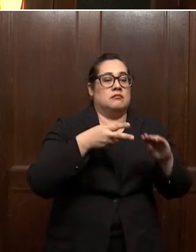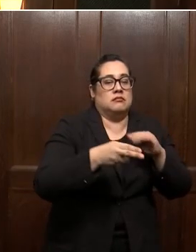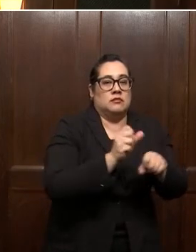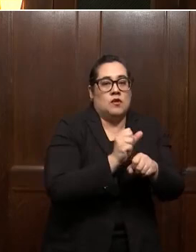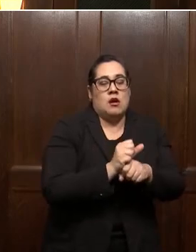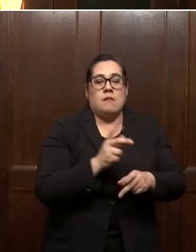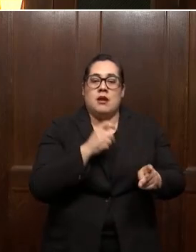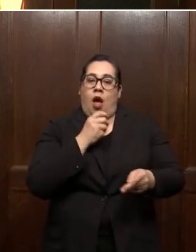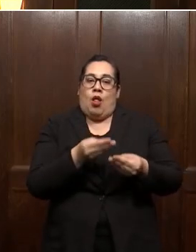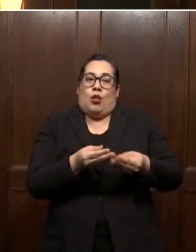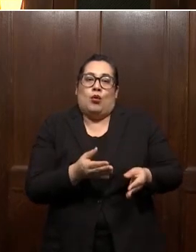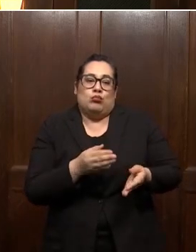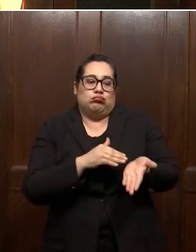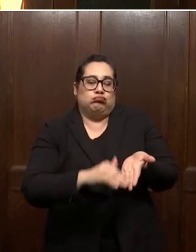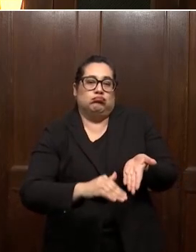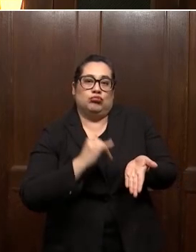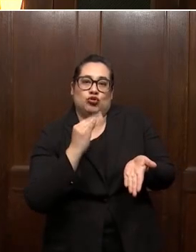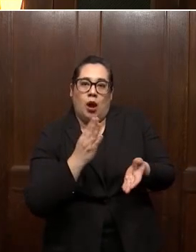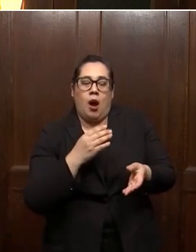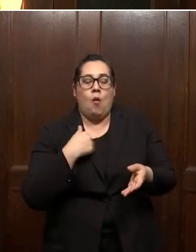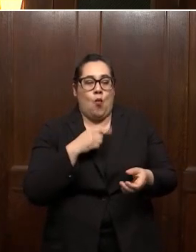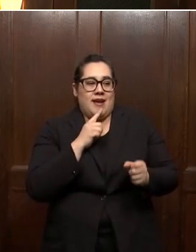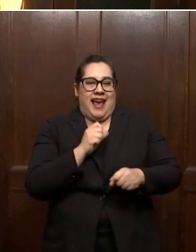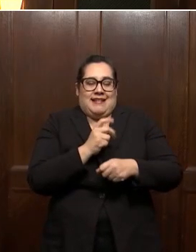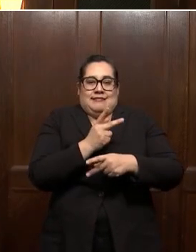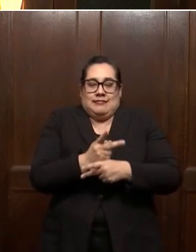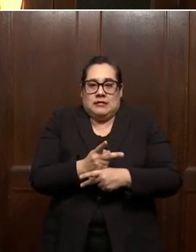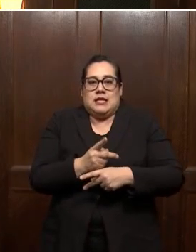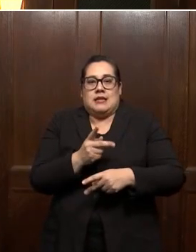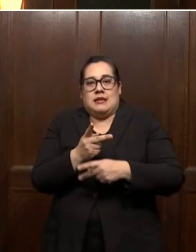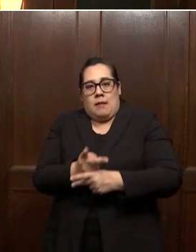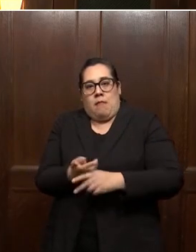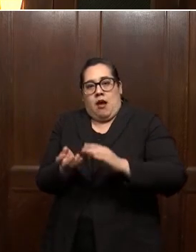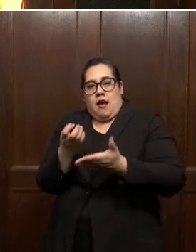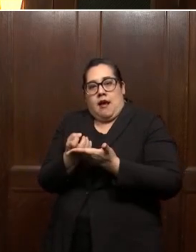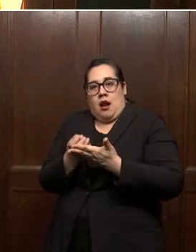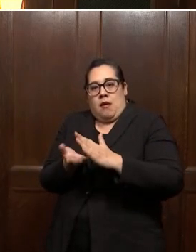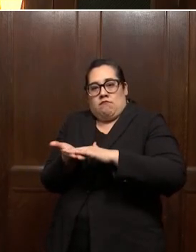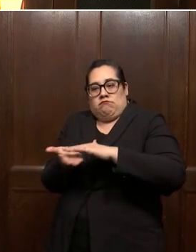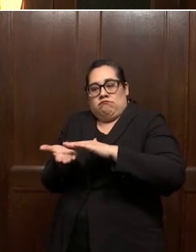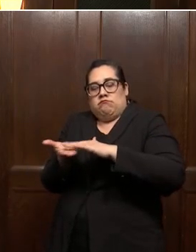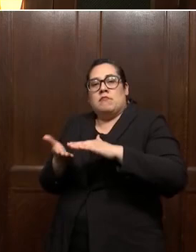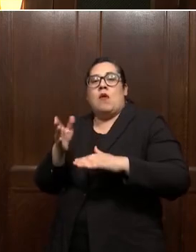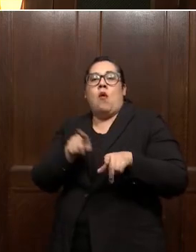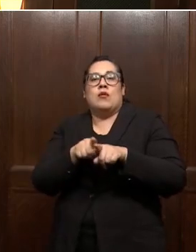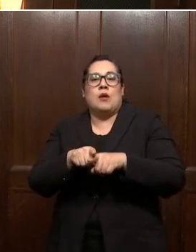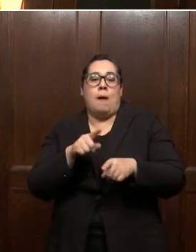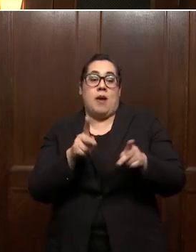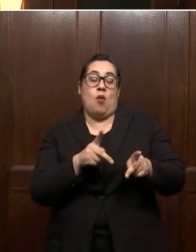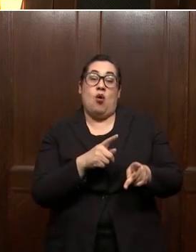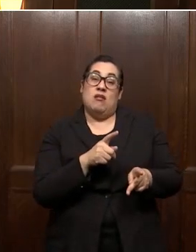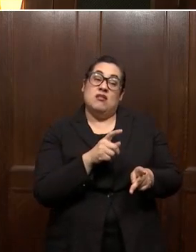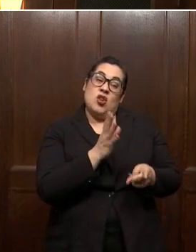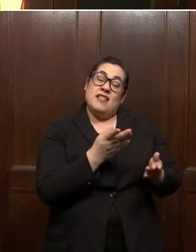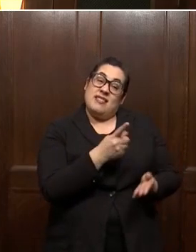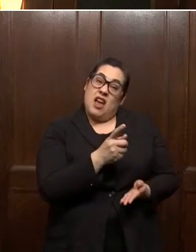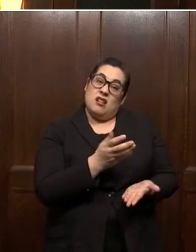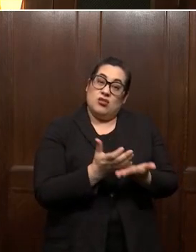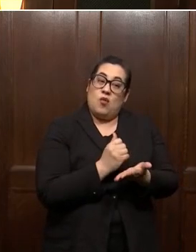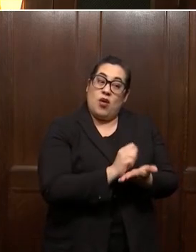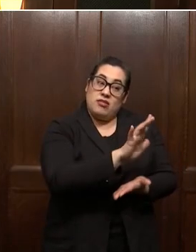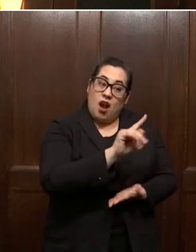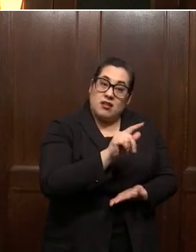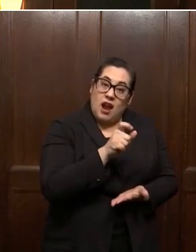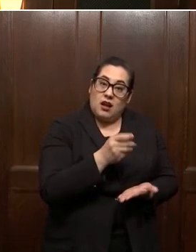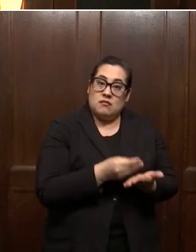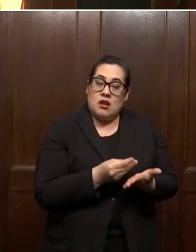you know, lose their jobs, to make sure that we actually can keep our economy going, and that the services that people deserve with their tax dollars come back to the